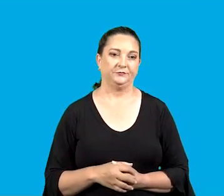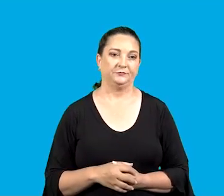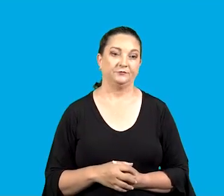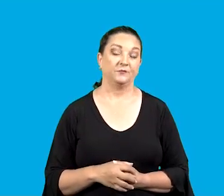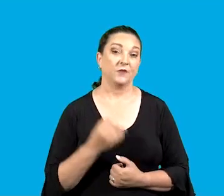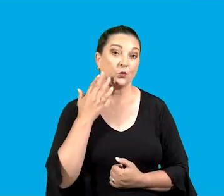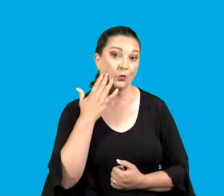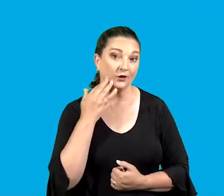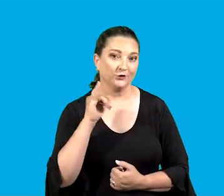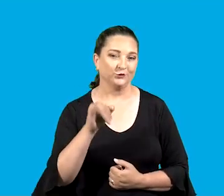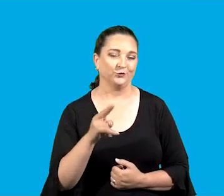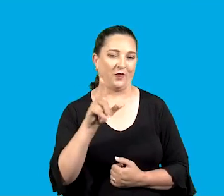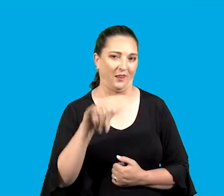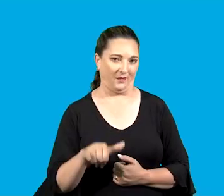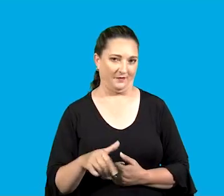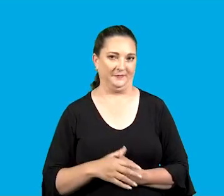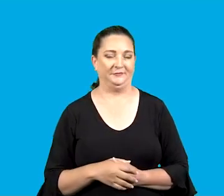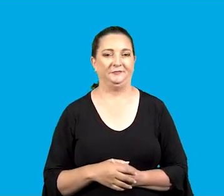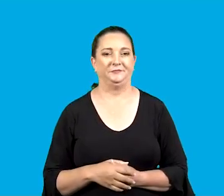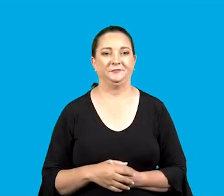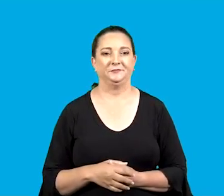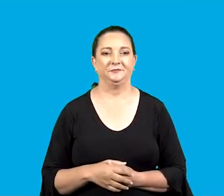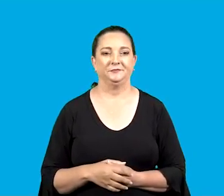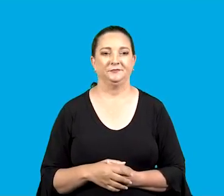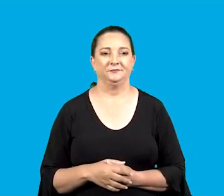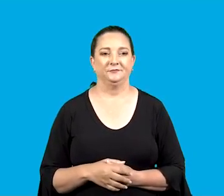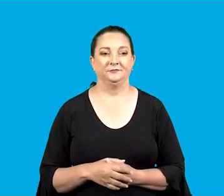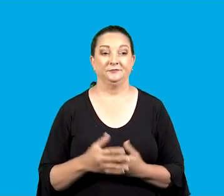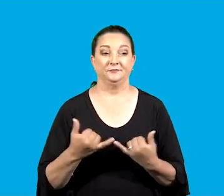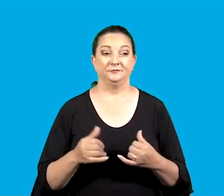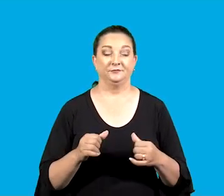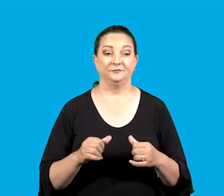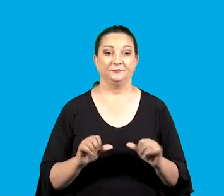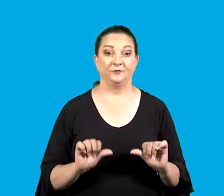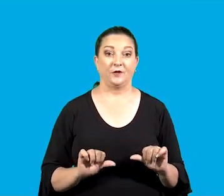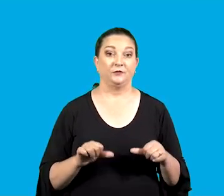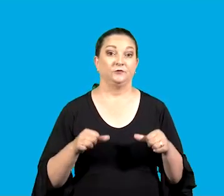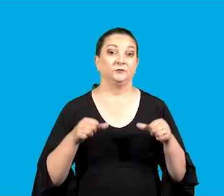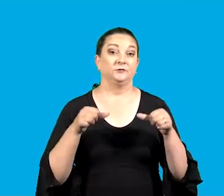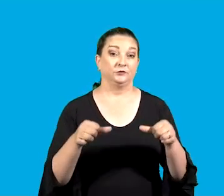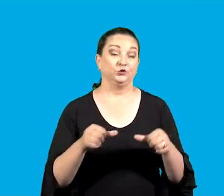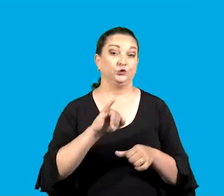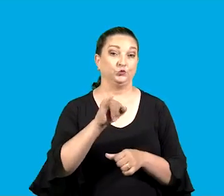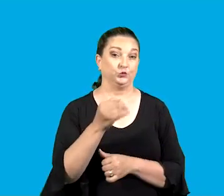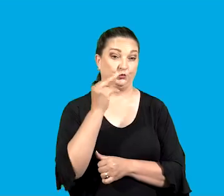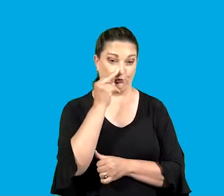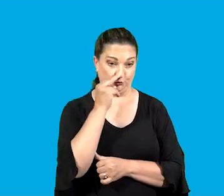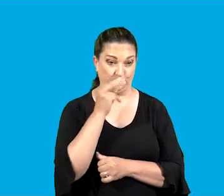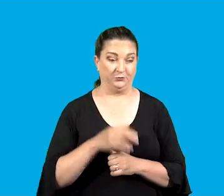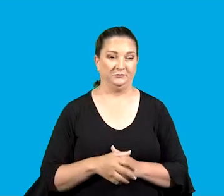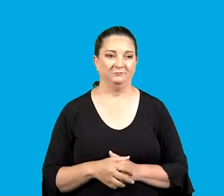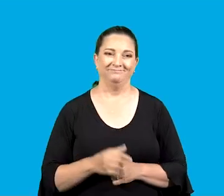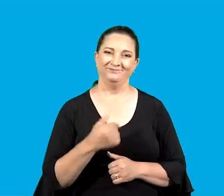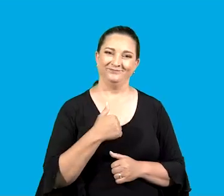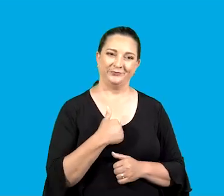is in July. And then I'll come to the month above.